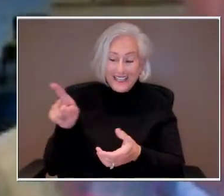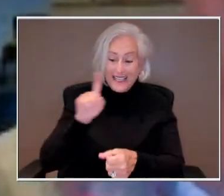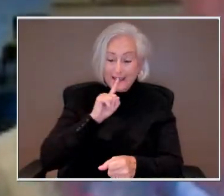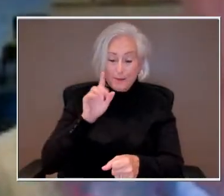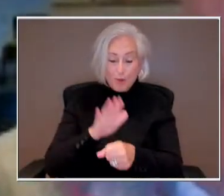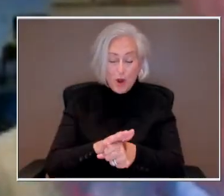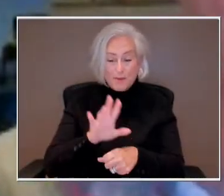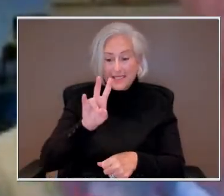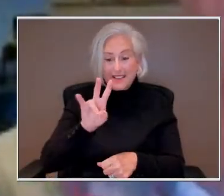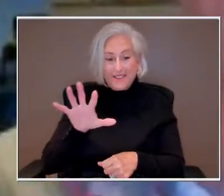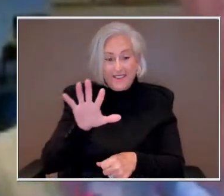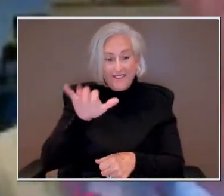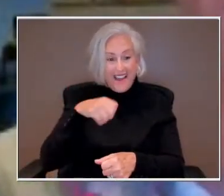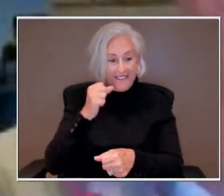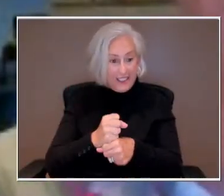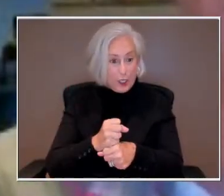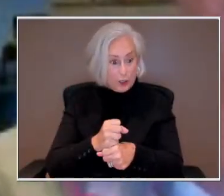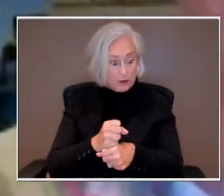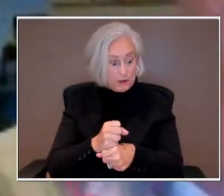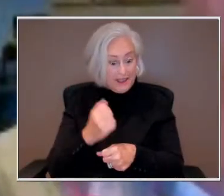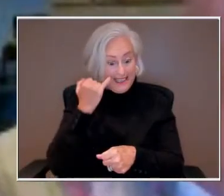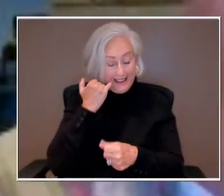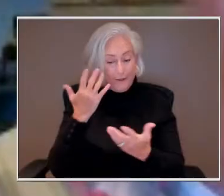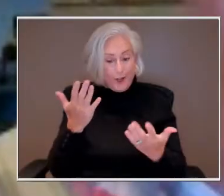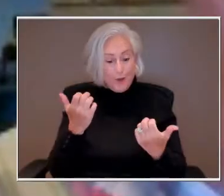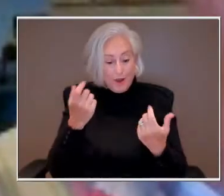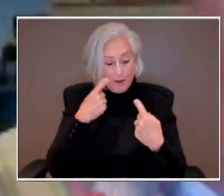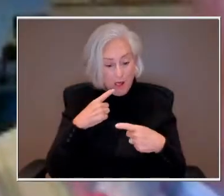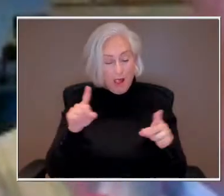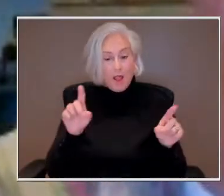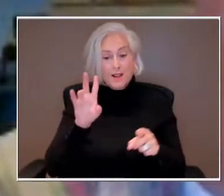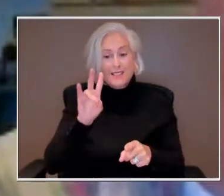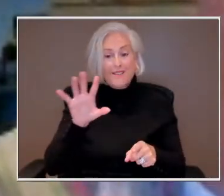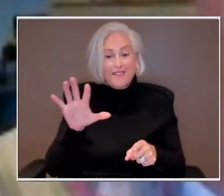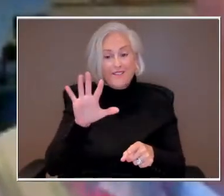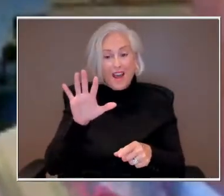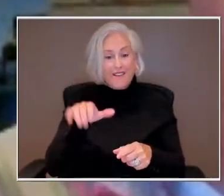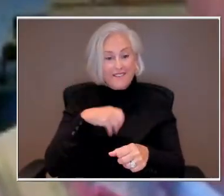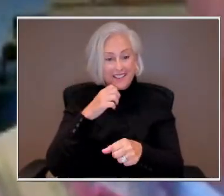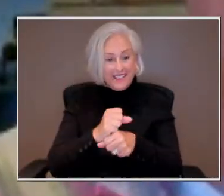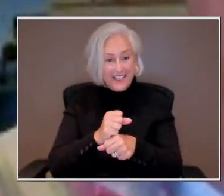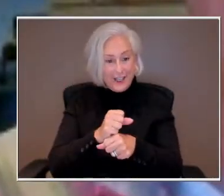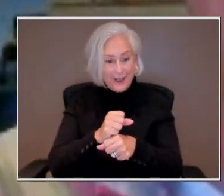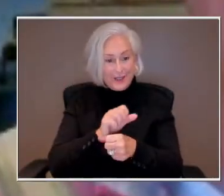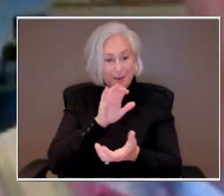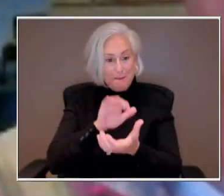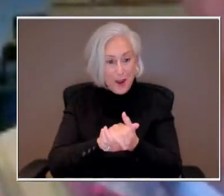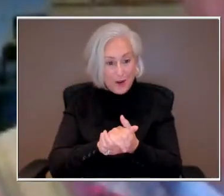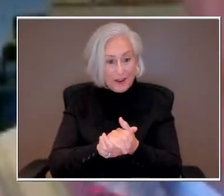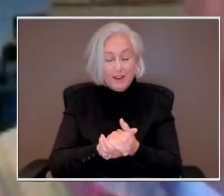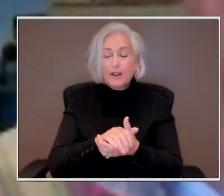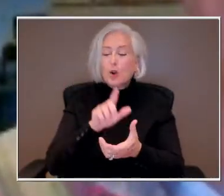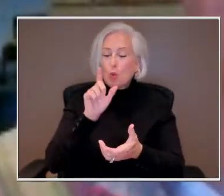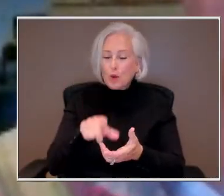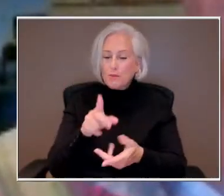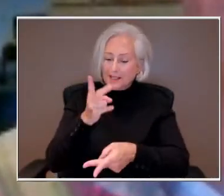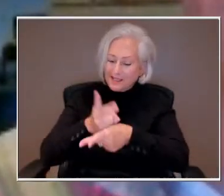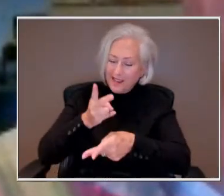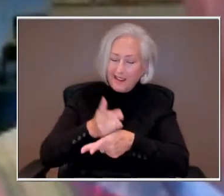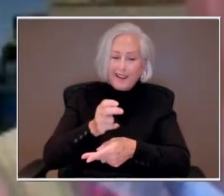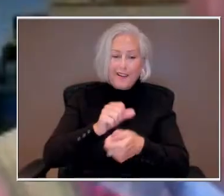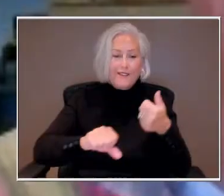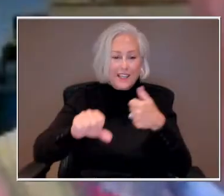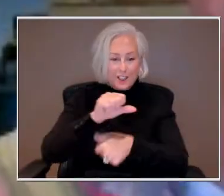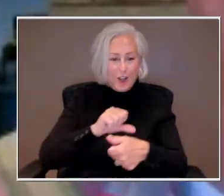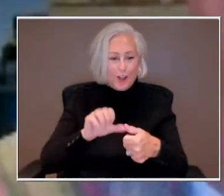be a part of that, and we've got to work as a team to keep each other. And and Care Collaborative